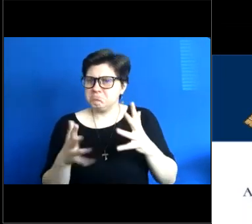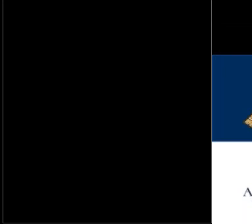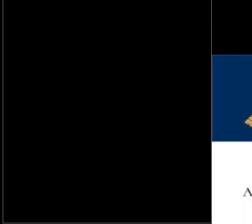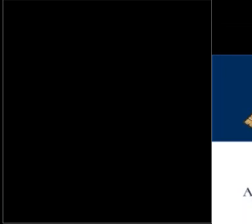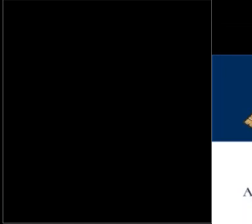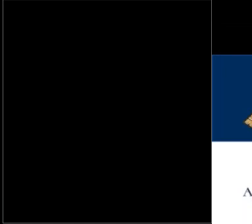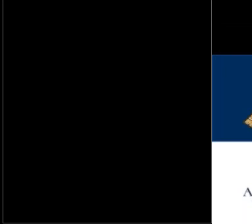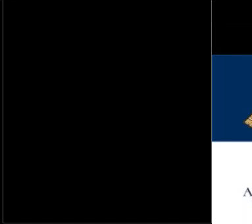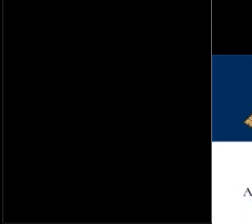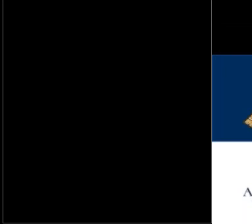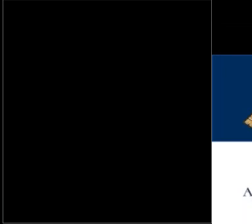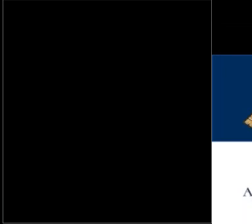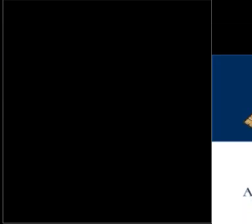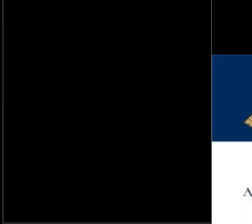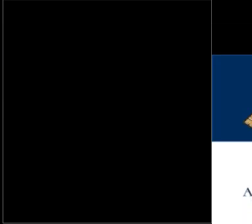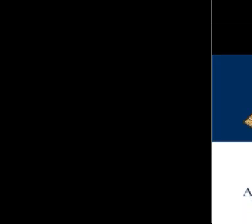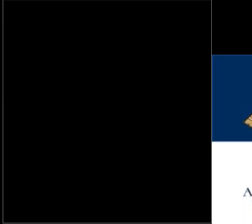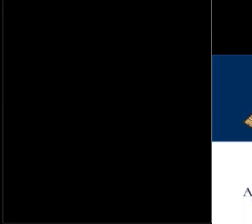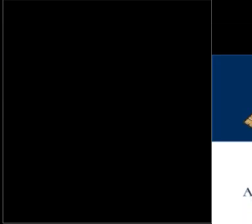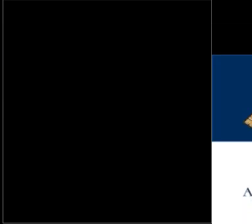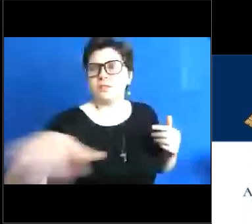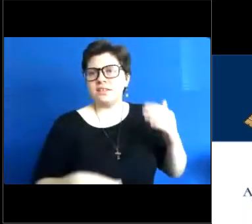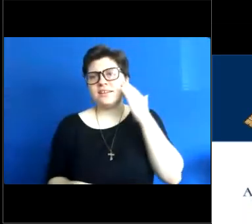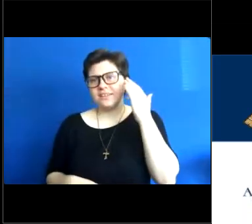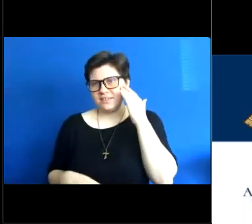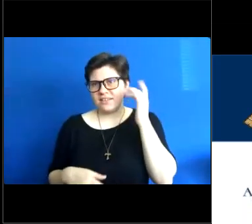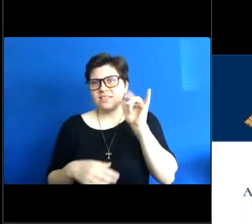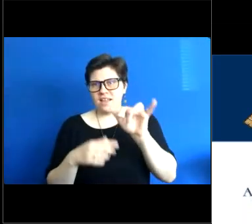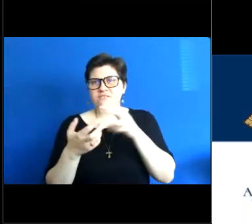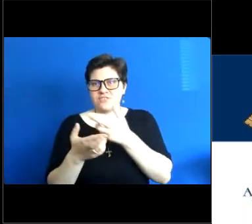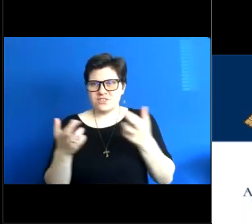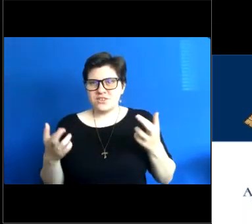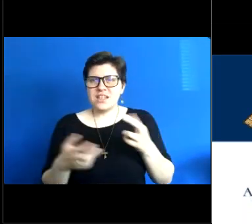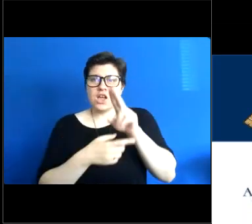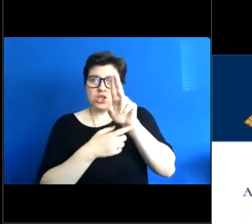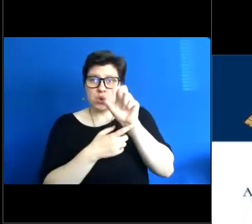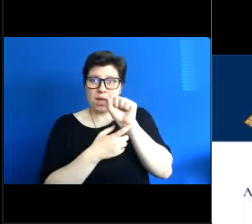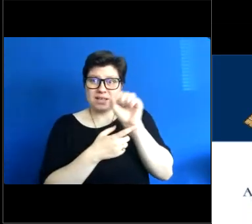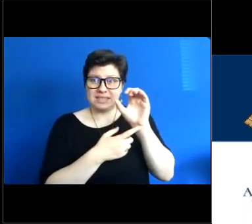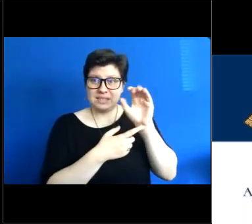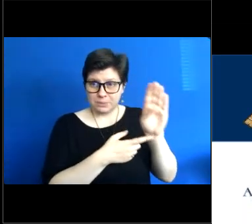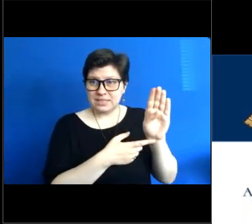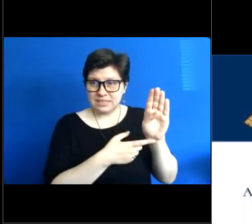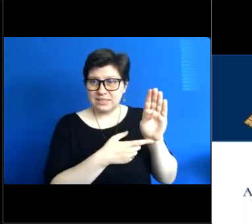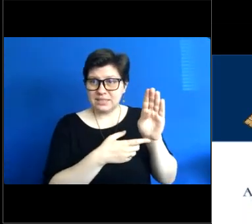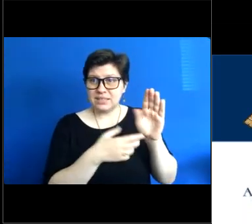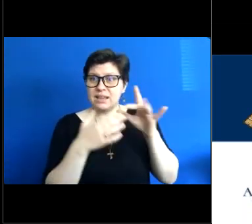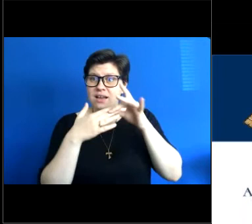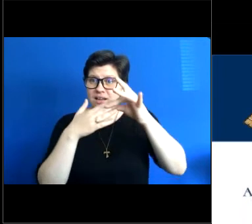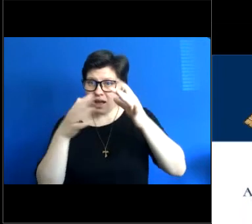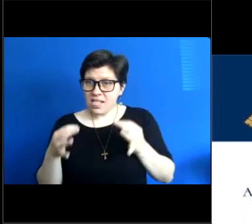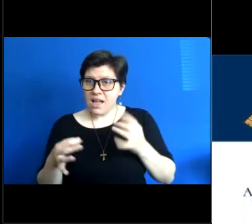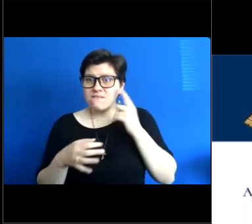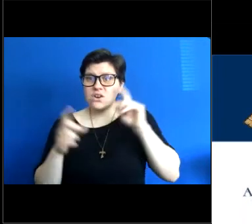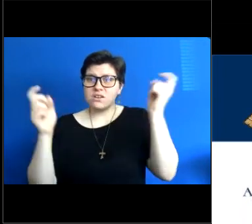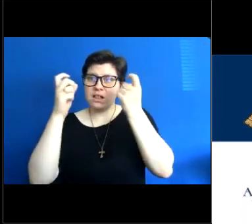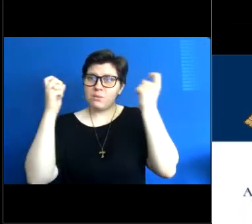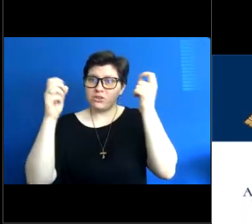particular resource, but the US CCB guidelines for celebration of